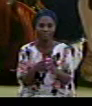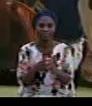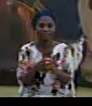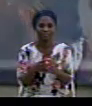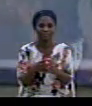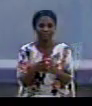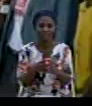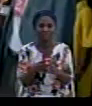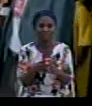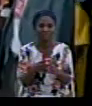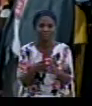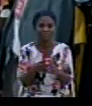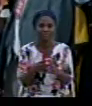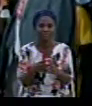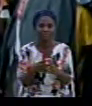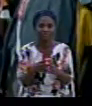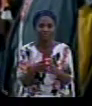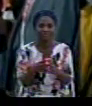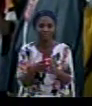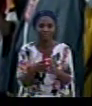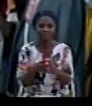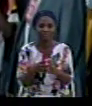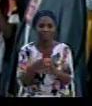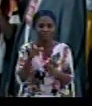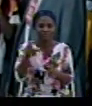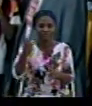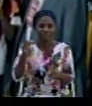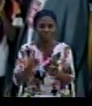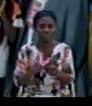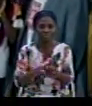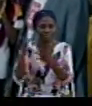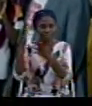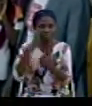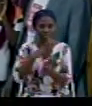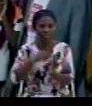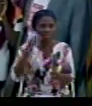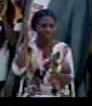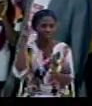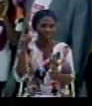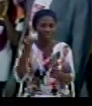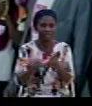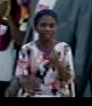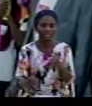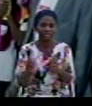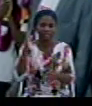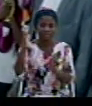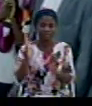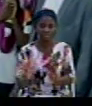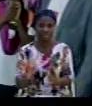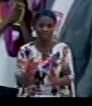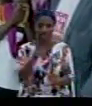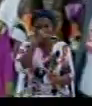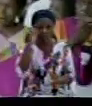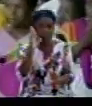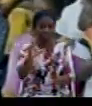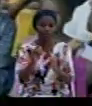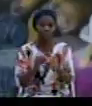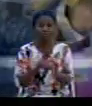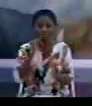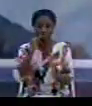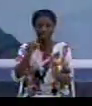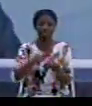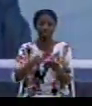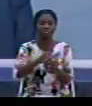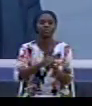to wait and hear the last testimony, because your own is also included in